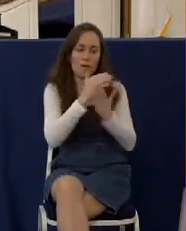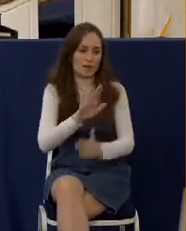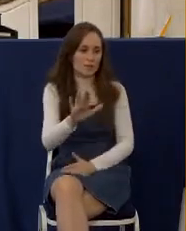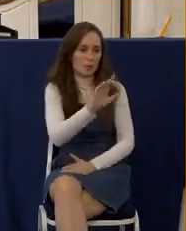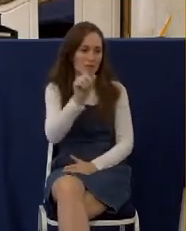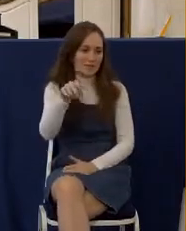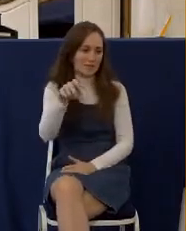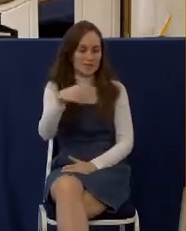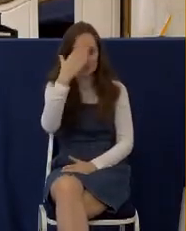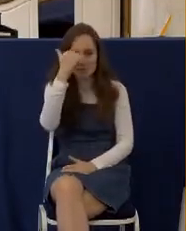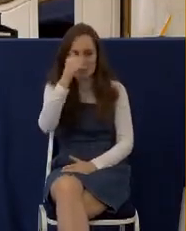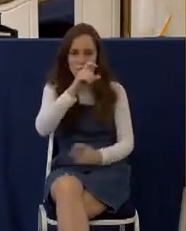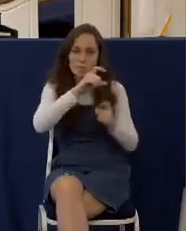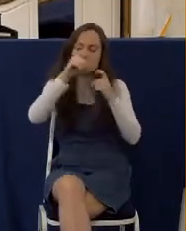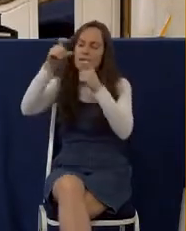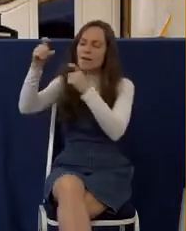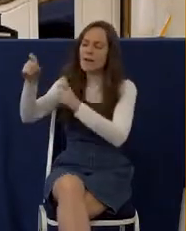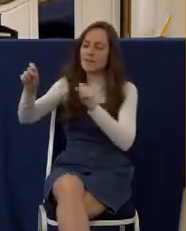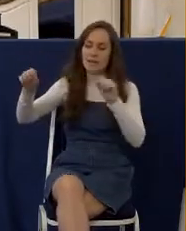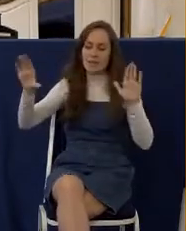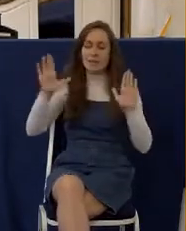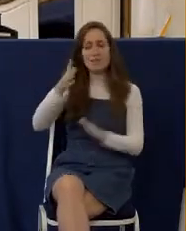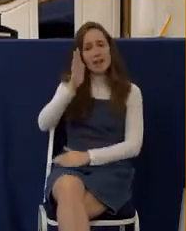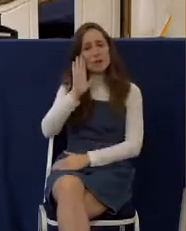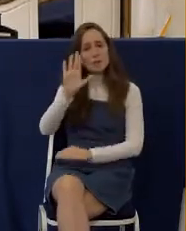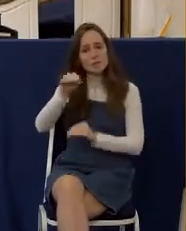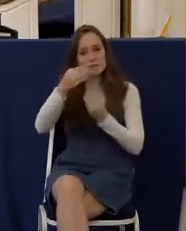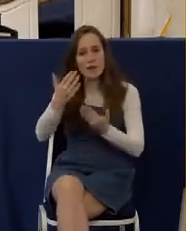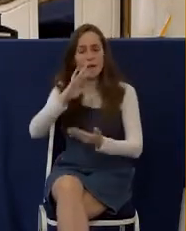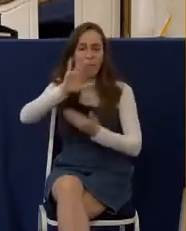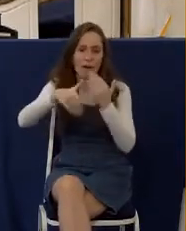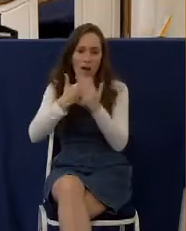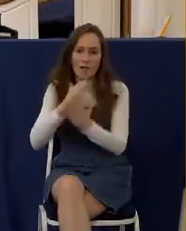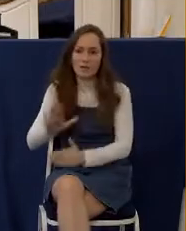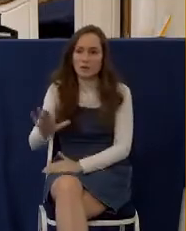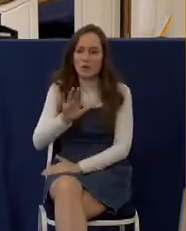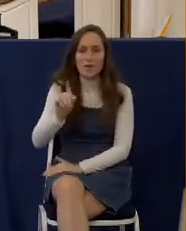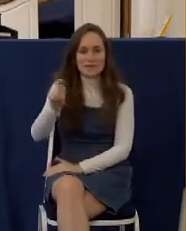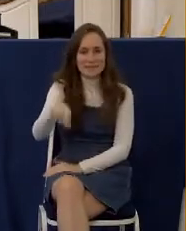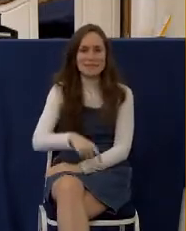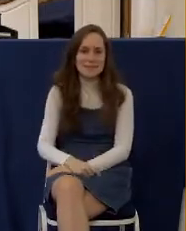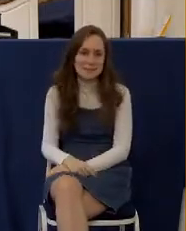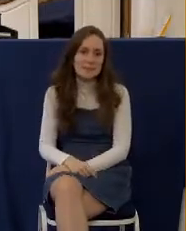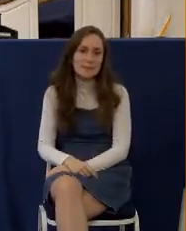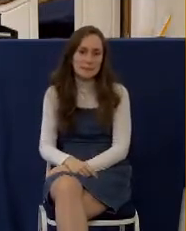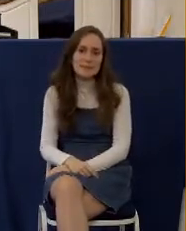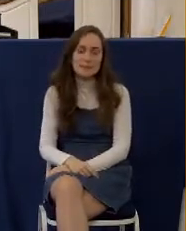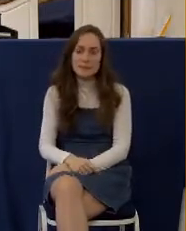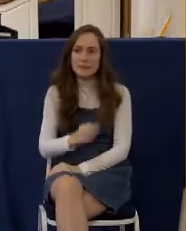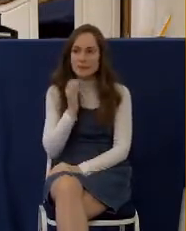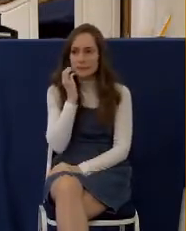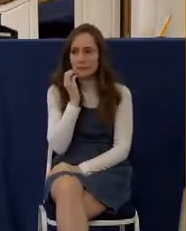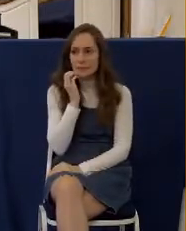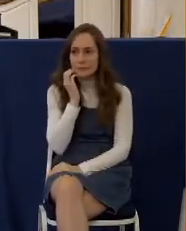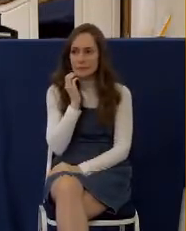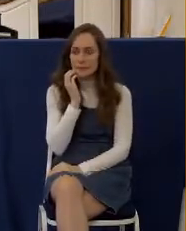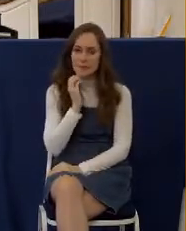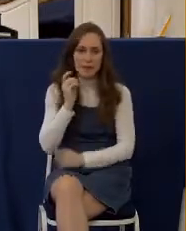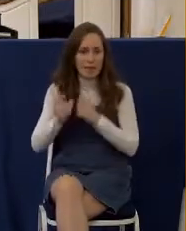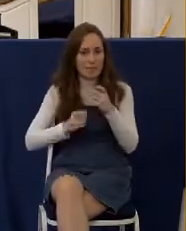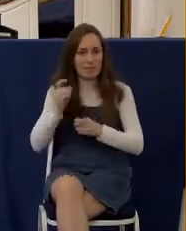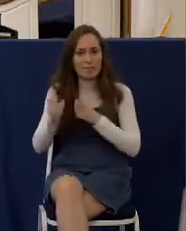me so sacrificially. God will supply all of your needs. And so they gave that way.